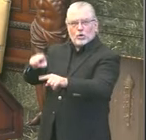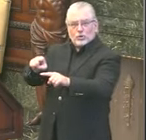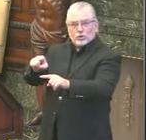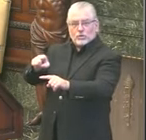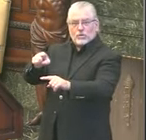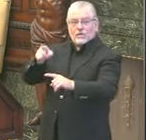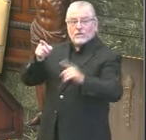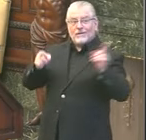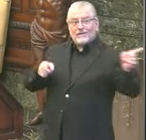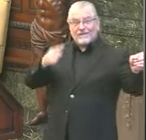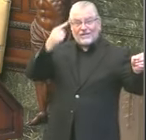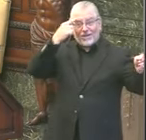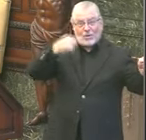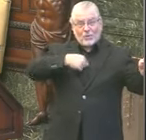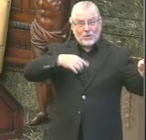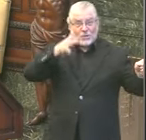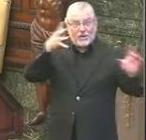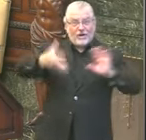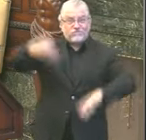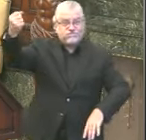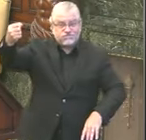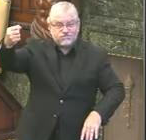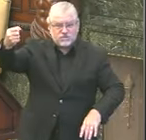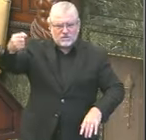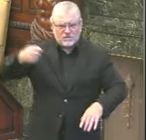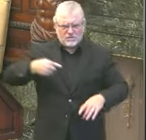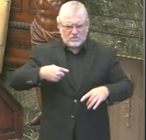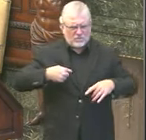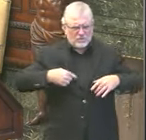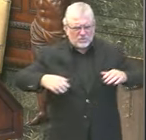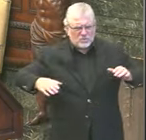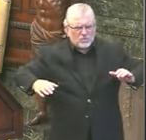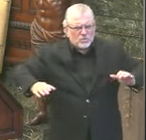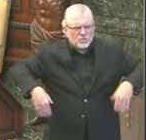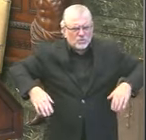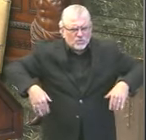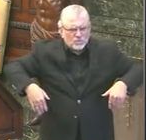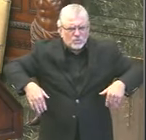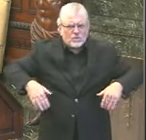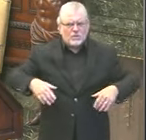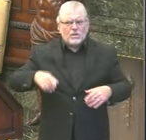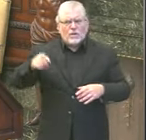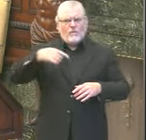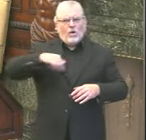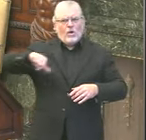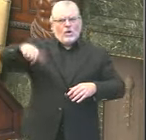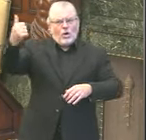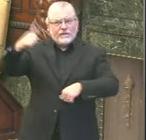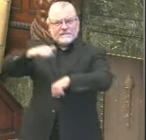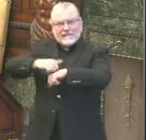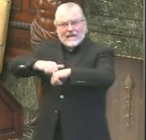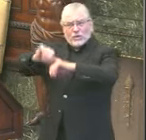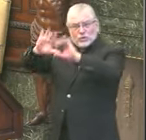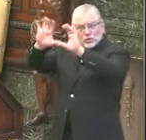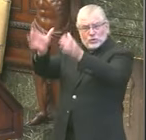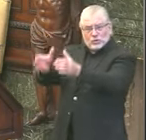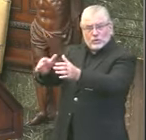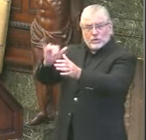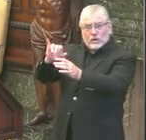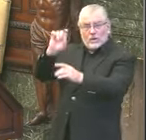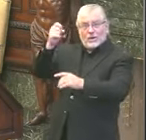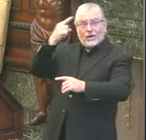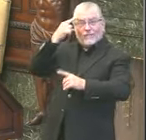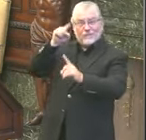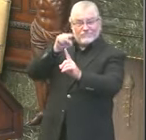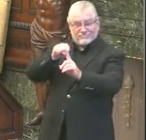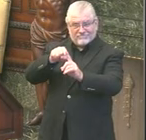an intention of doing. The Rizzo statue, on the other hand, the governor had issued an emergency declaration. The statue became the